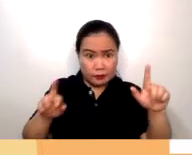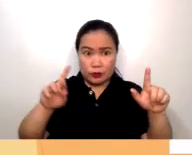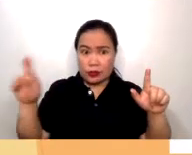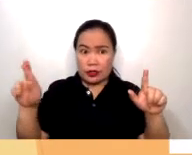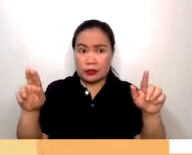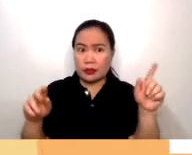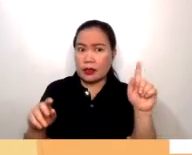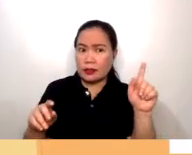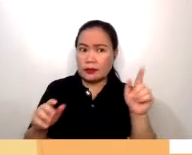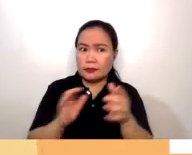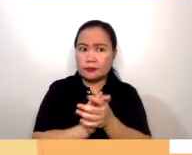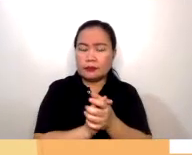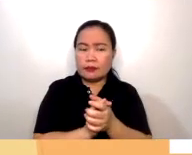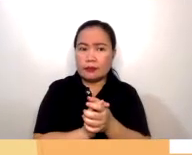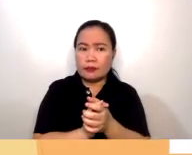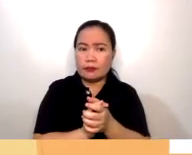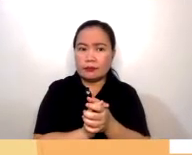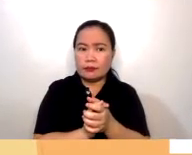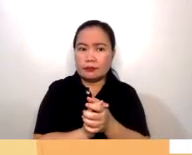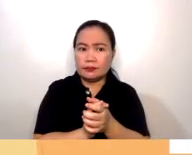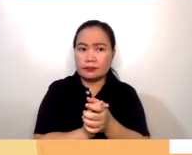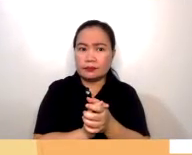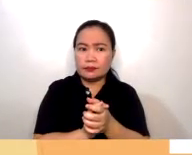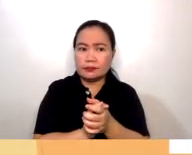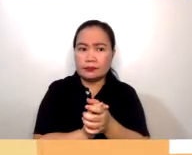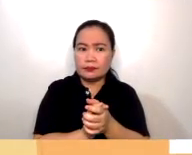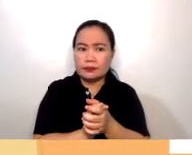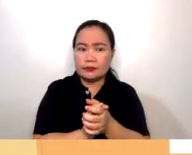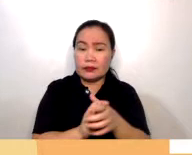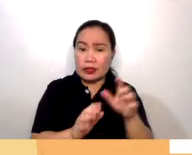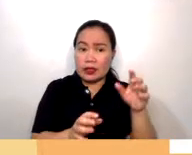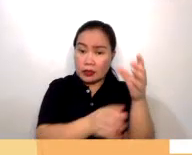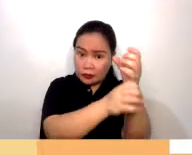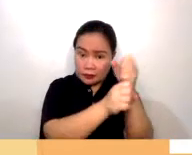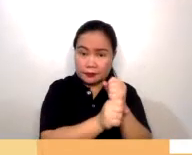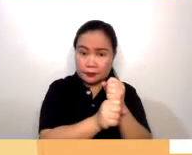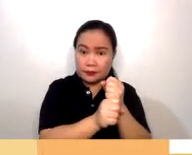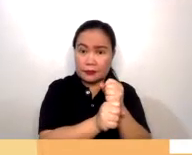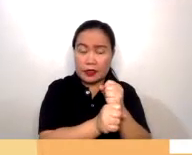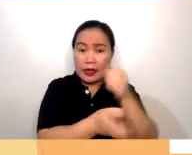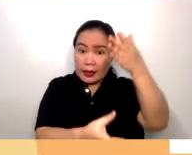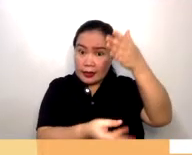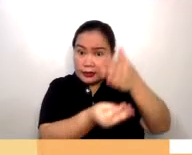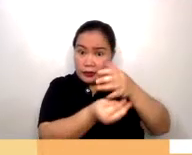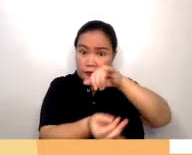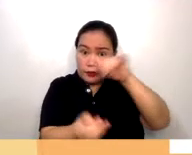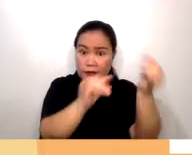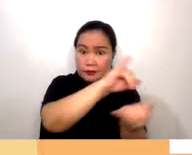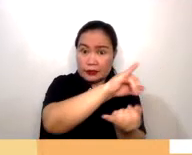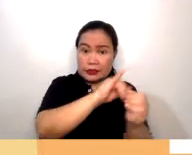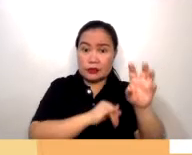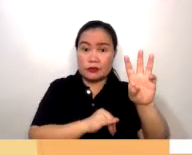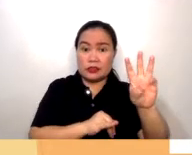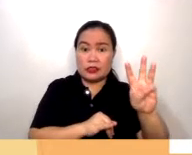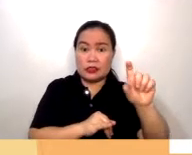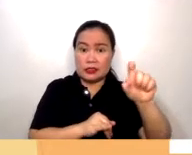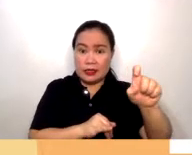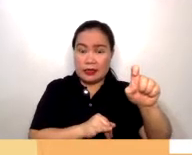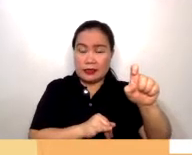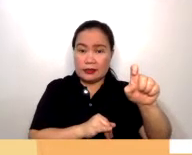tayo sa x, get the additive inverse of 6x, and that is equal to